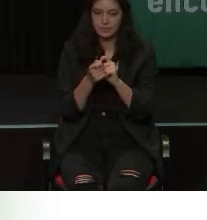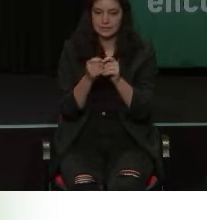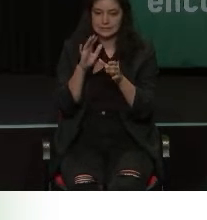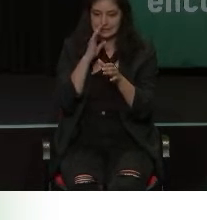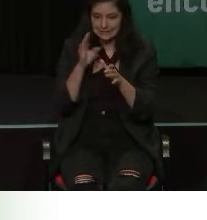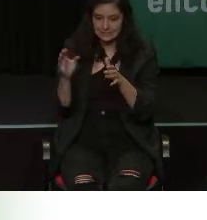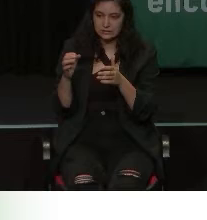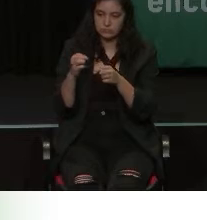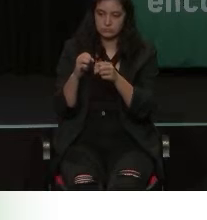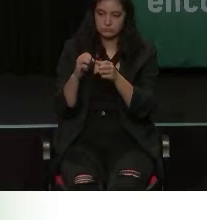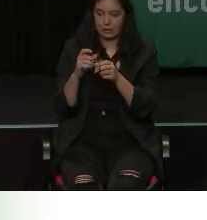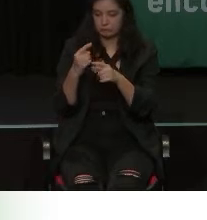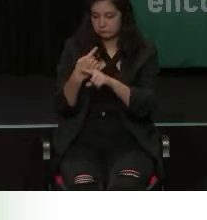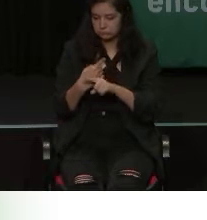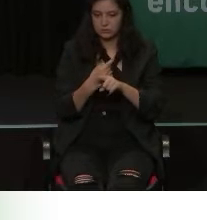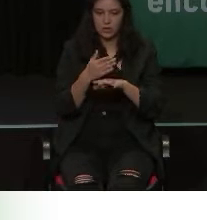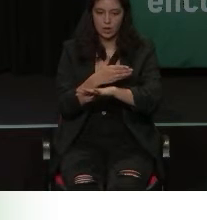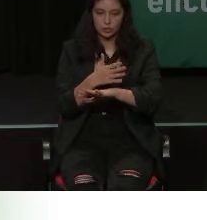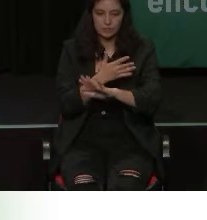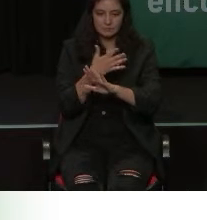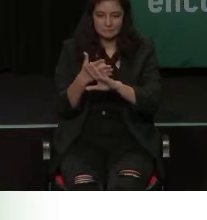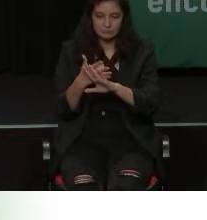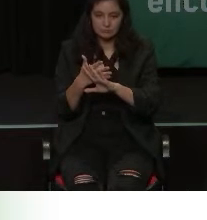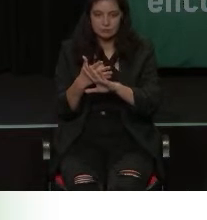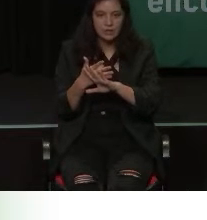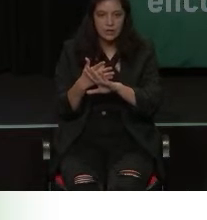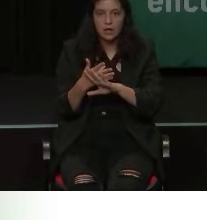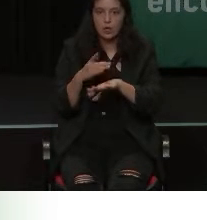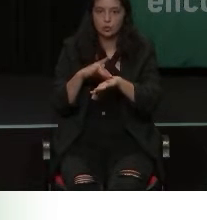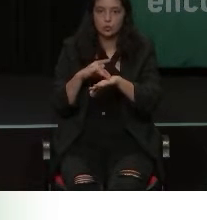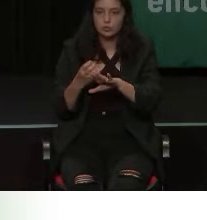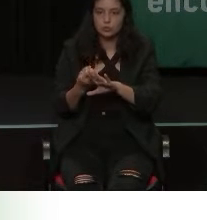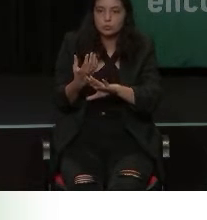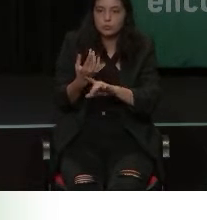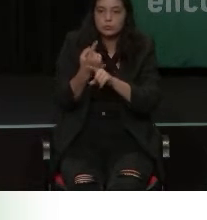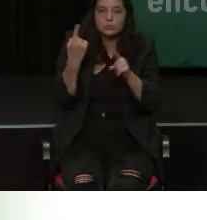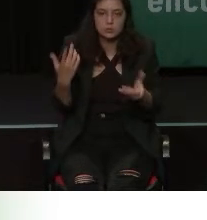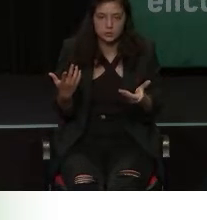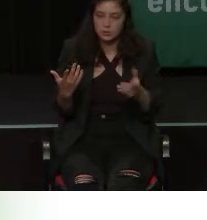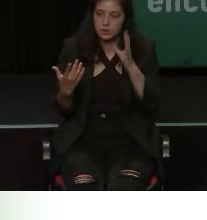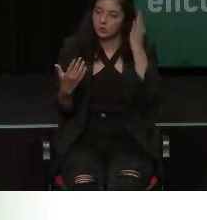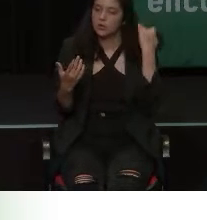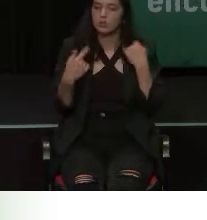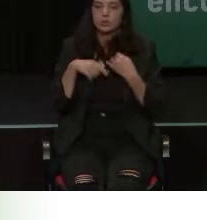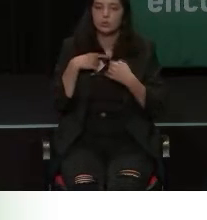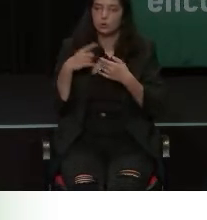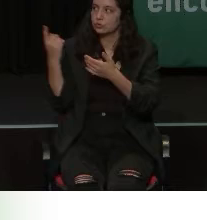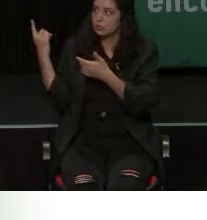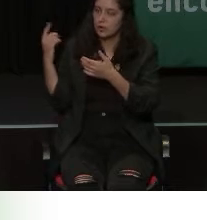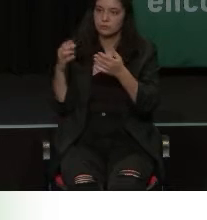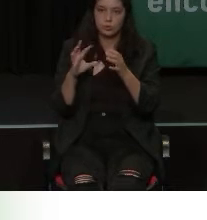that changed the paradigm of science. Until then, we didn't know the origin of some diseases, and we demonstrate